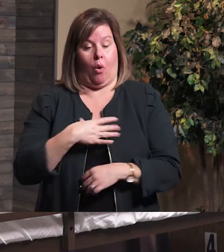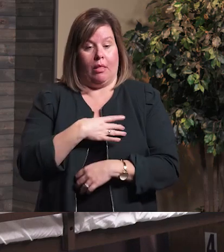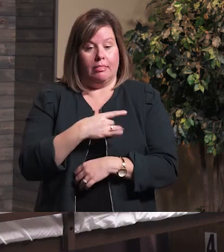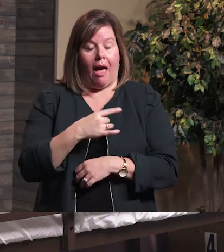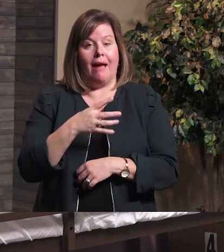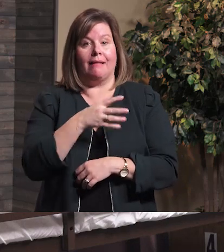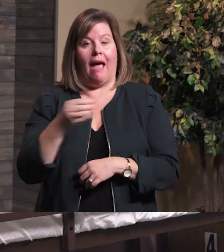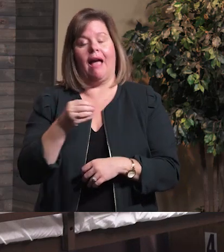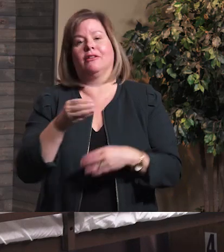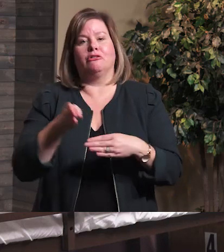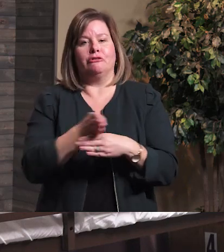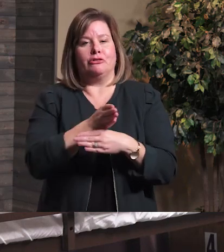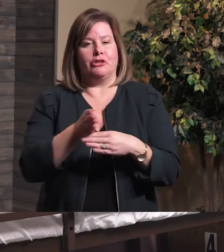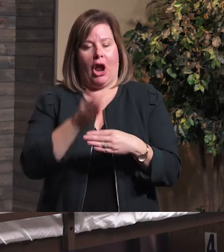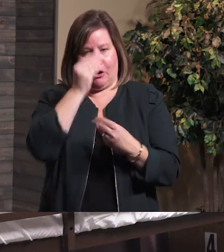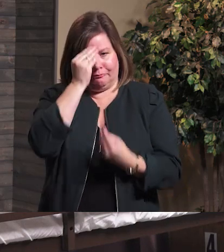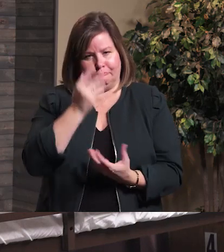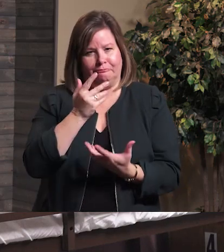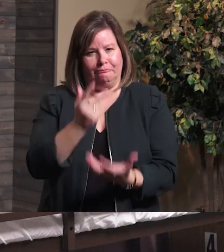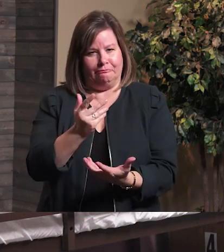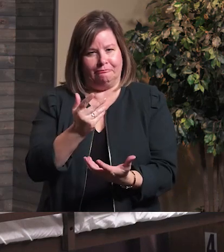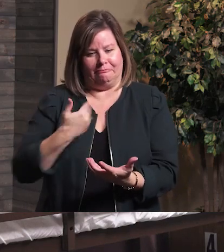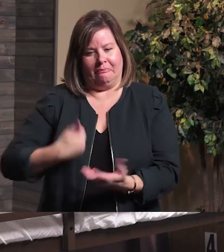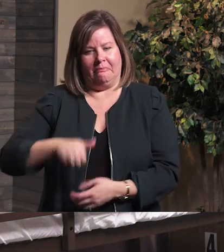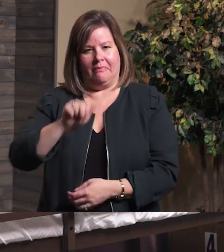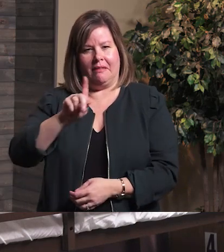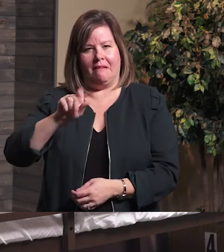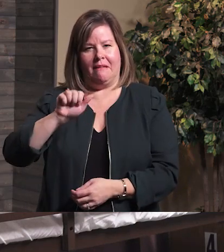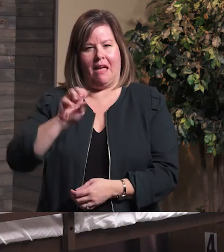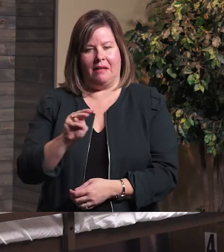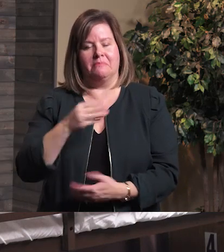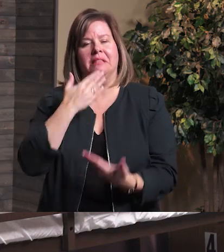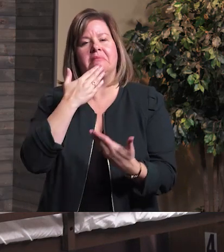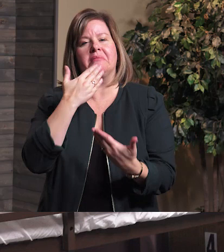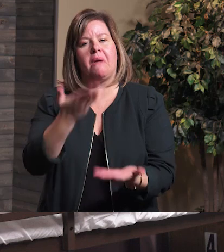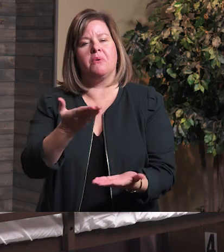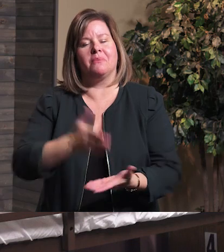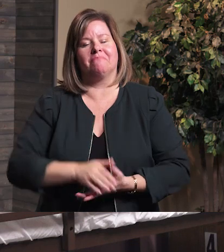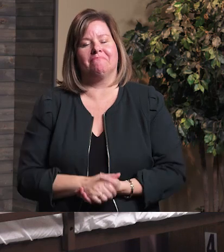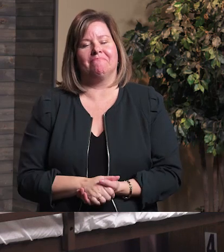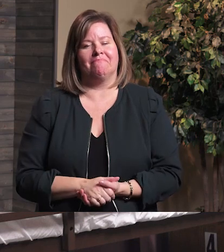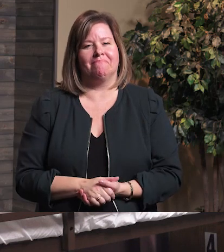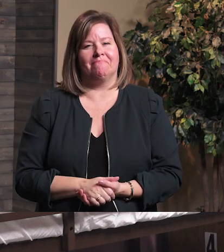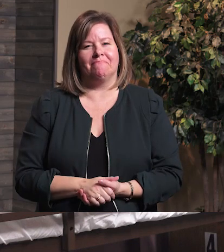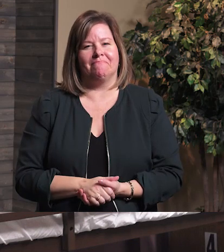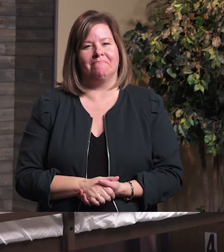like and to share our Facebook updates. I'm Dr. Adam London from the Kent County Health Department. Thank you.